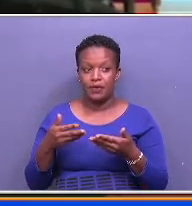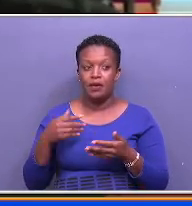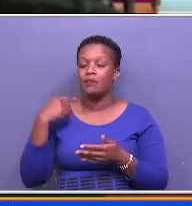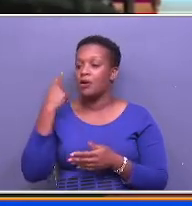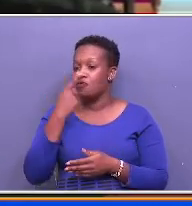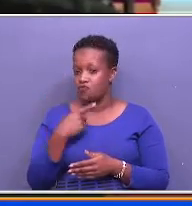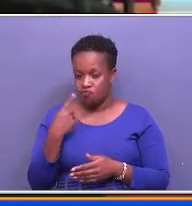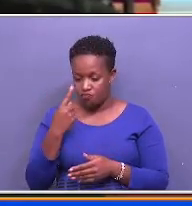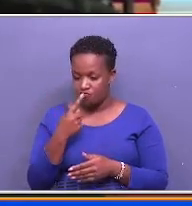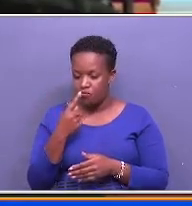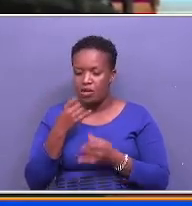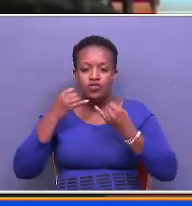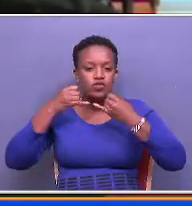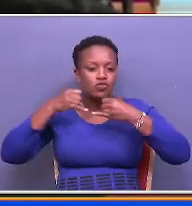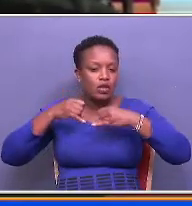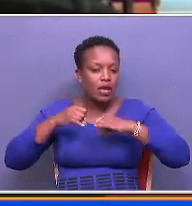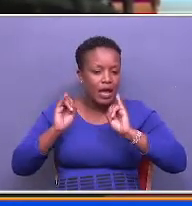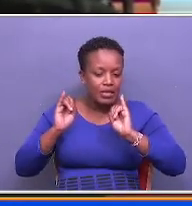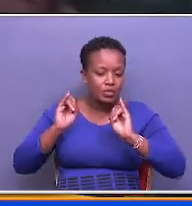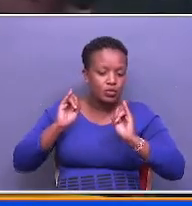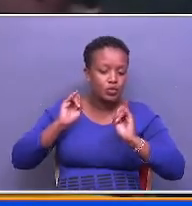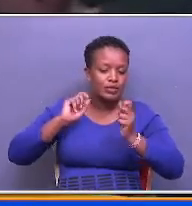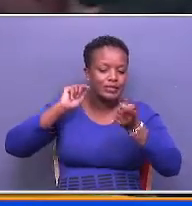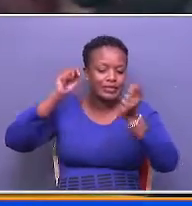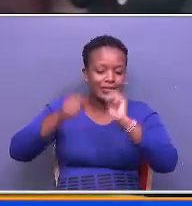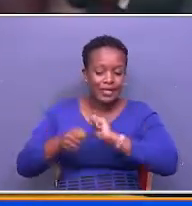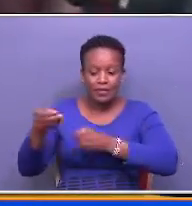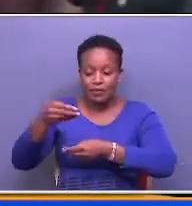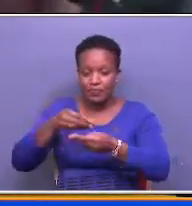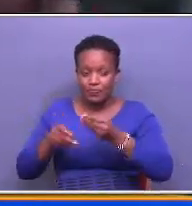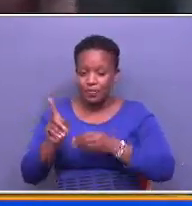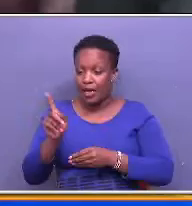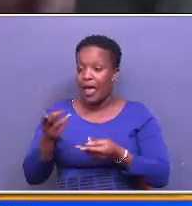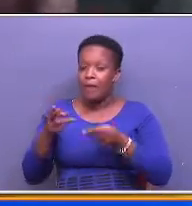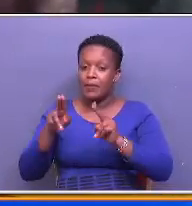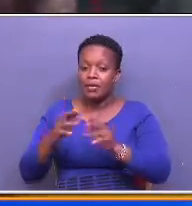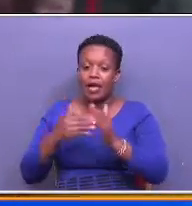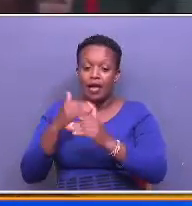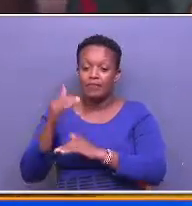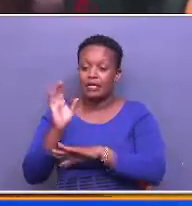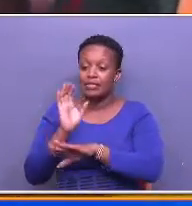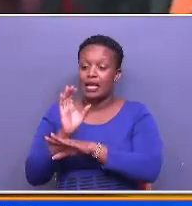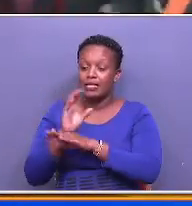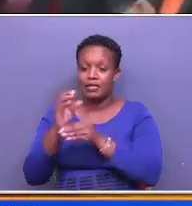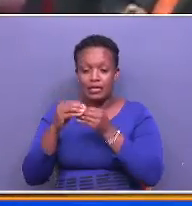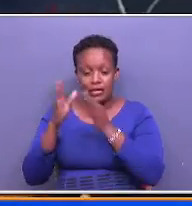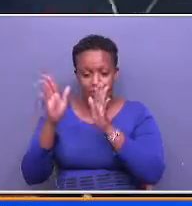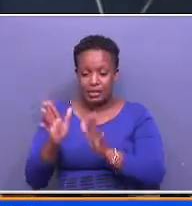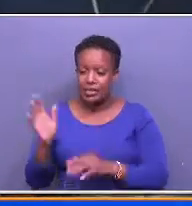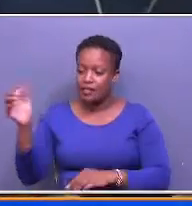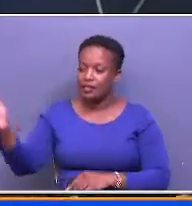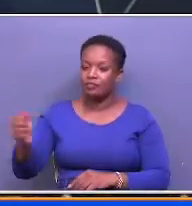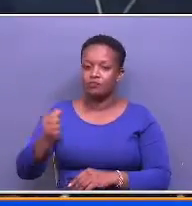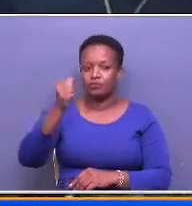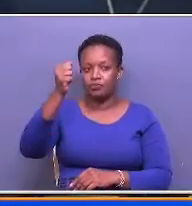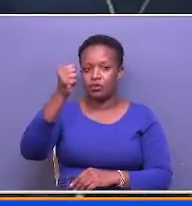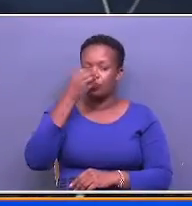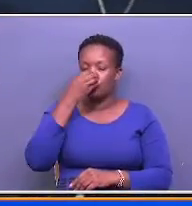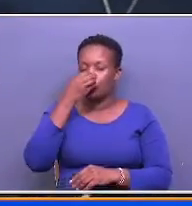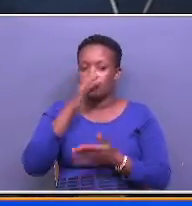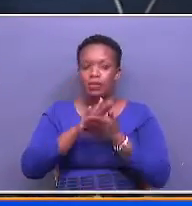making sure that we fashion our economy. This comes days after a section of church leaders endorsed Ruto for the